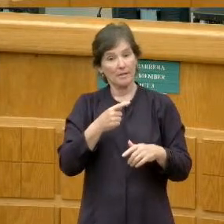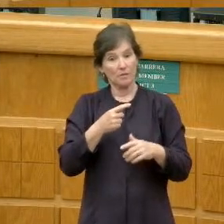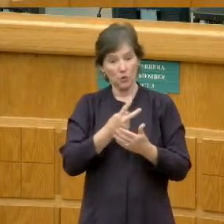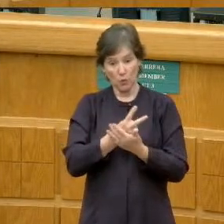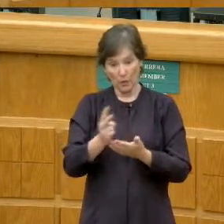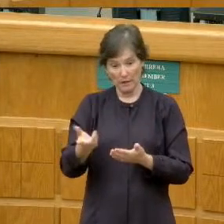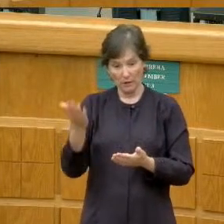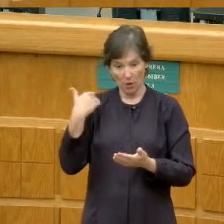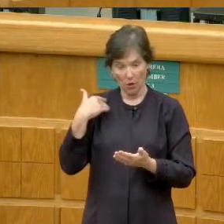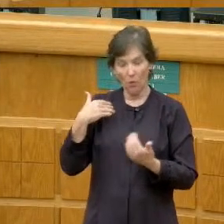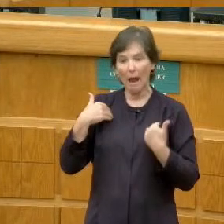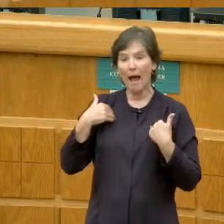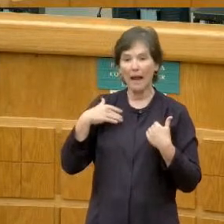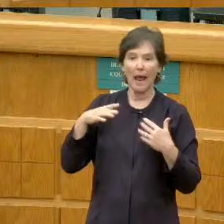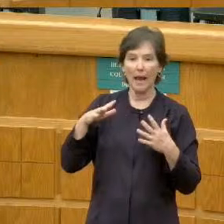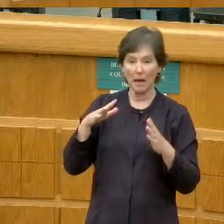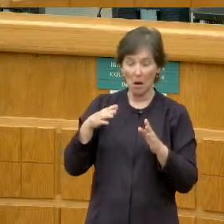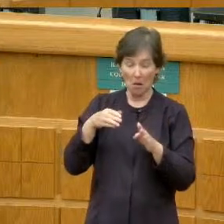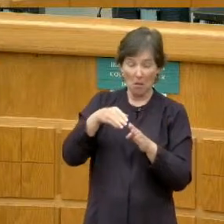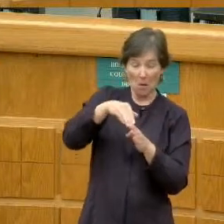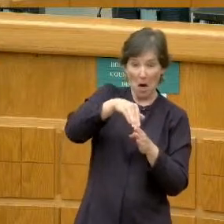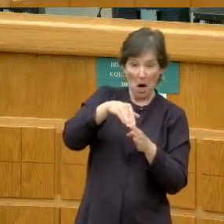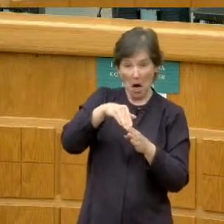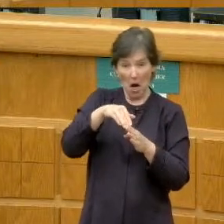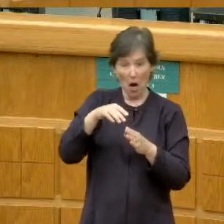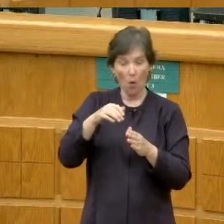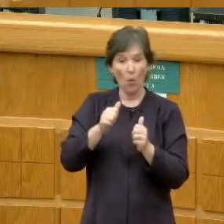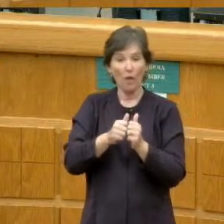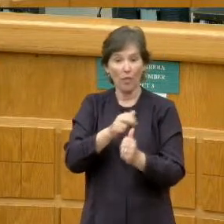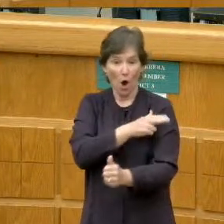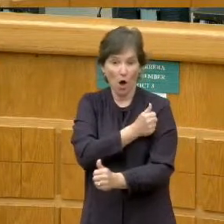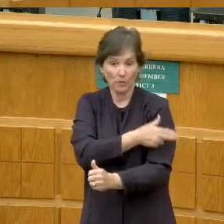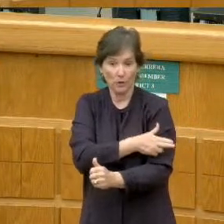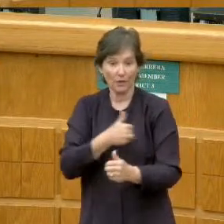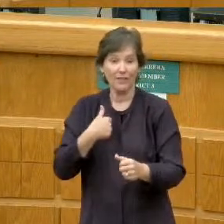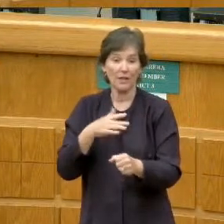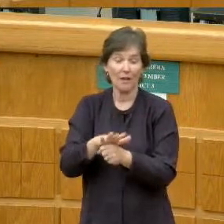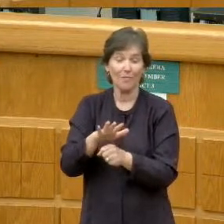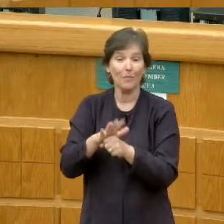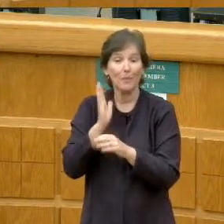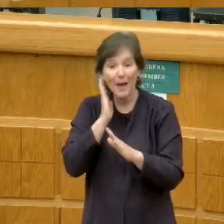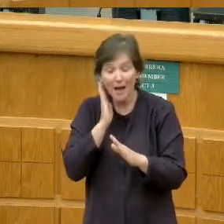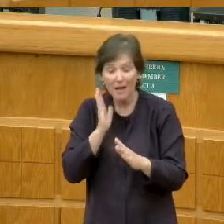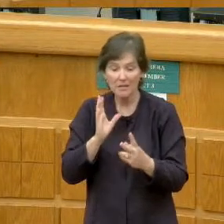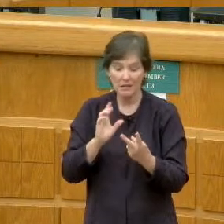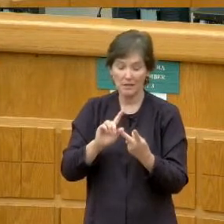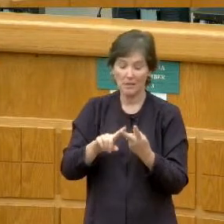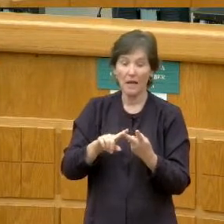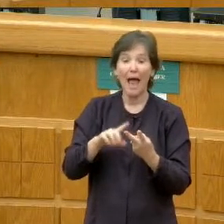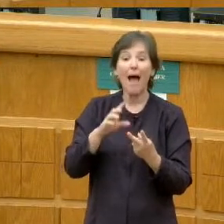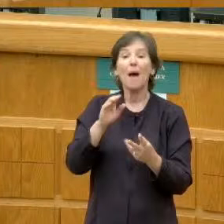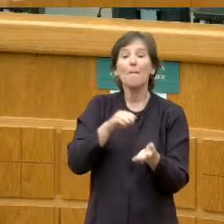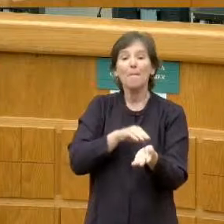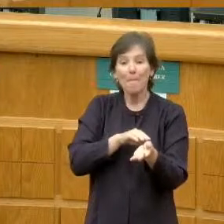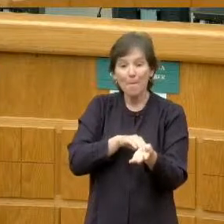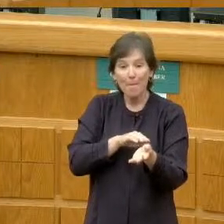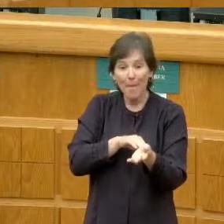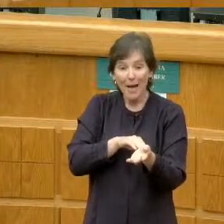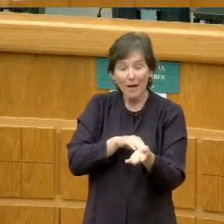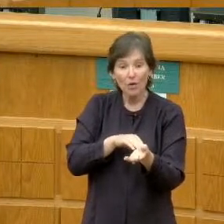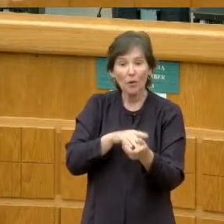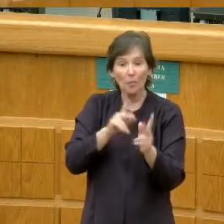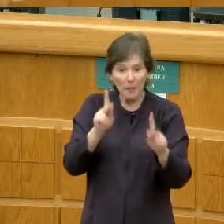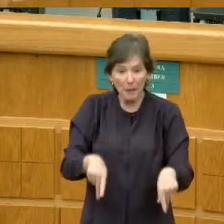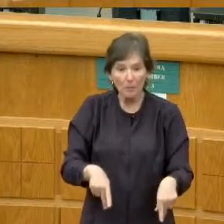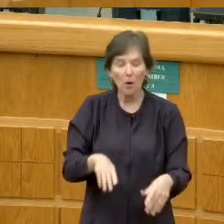ICU capacity, and that we were at a breaking point with sufficient medical staff and medical supplies. And I need you to know